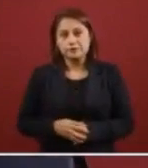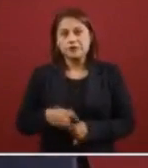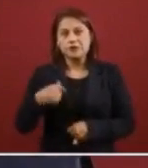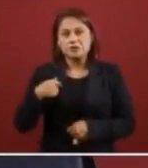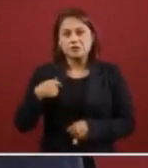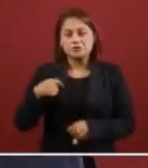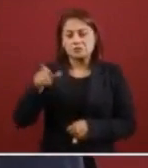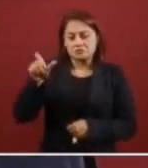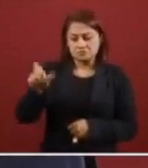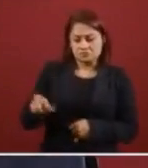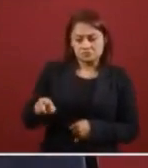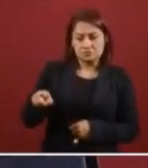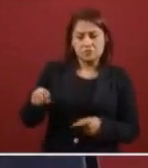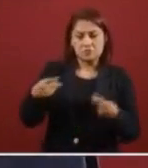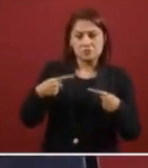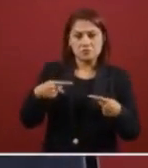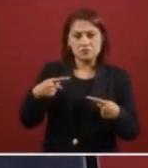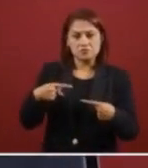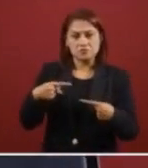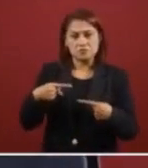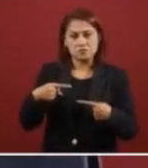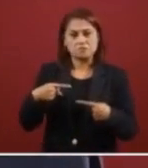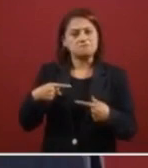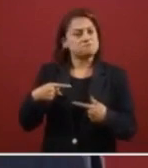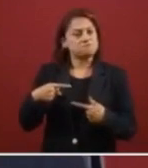gobernante, like a bad governor